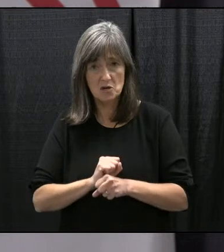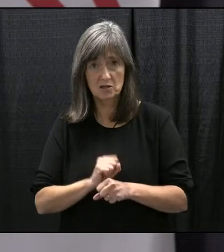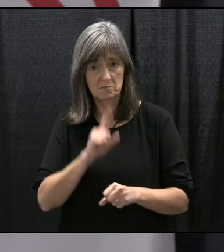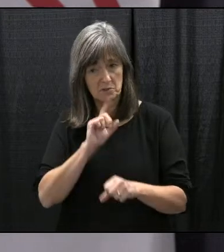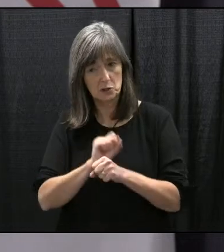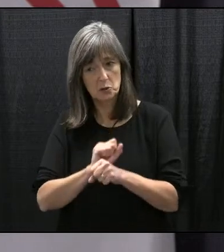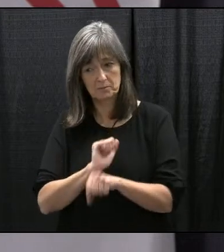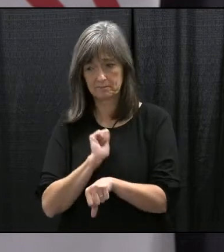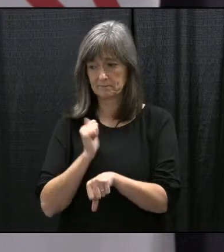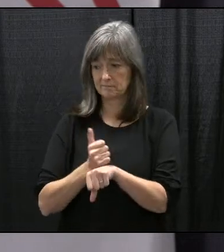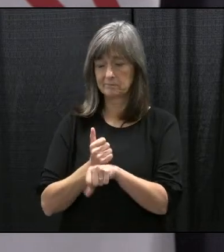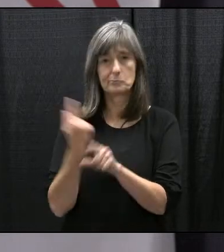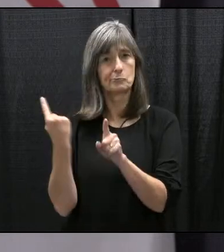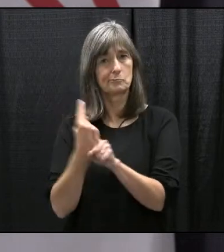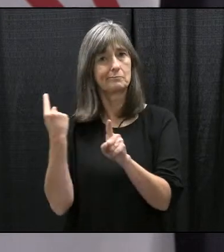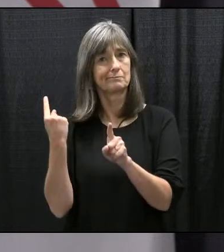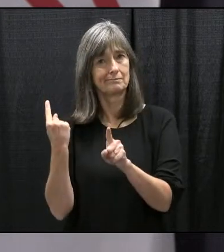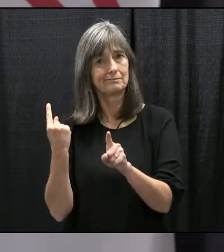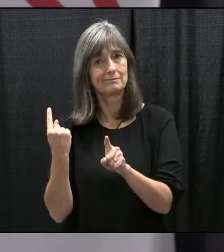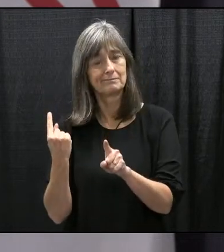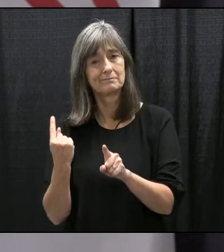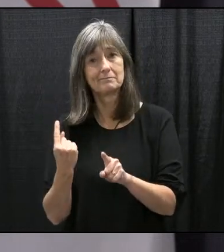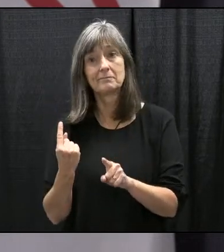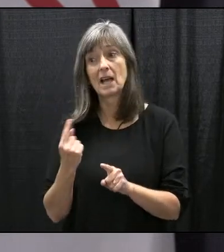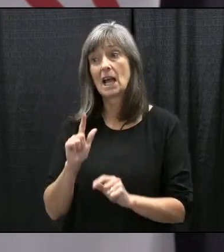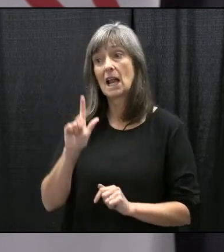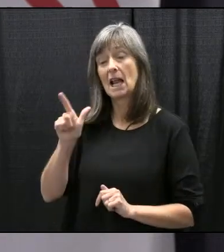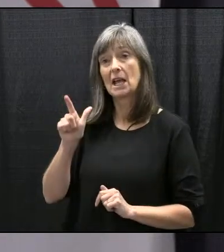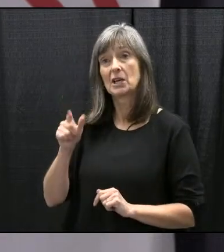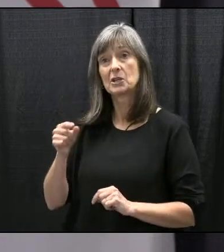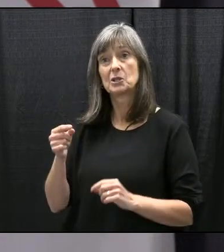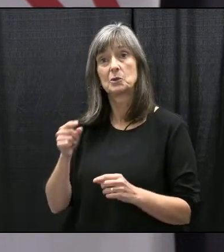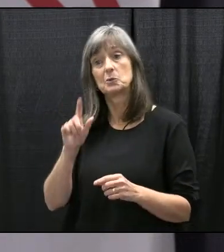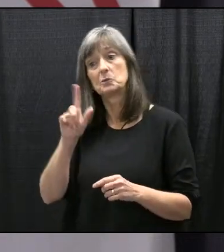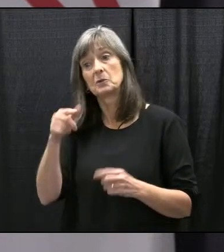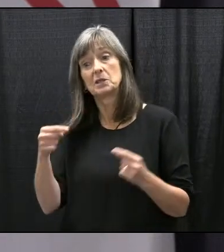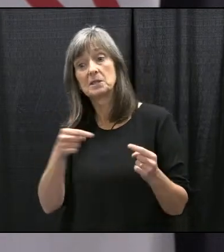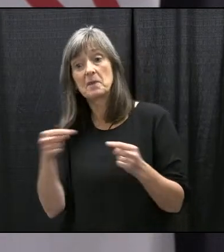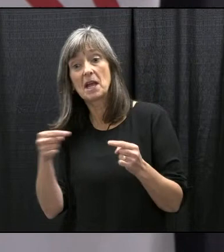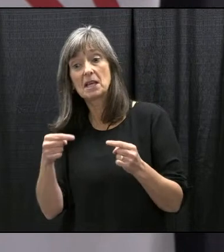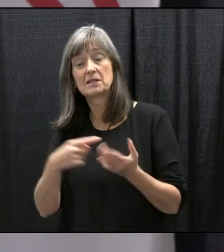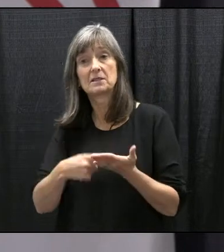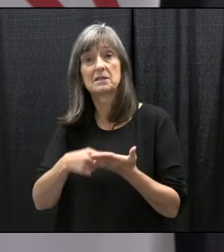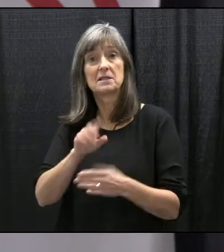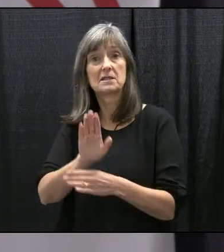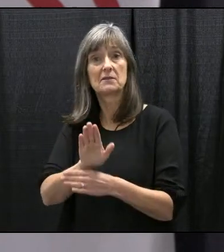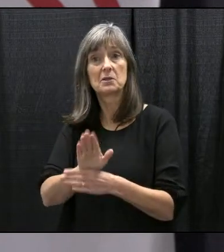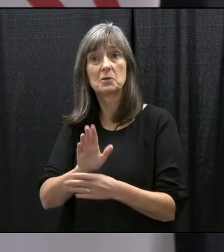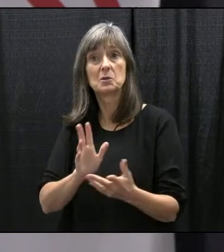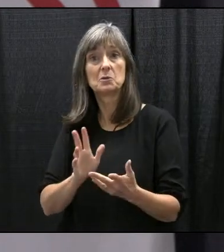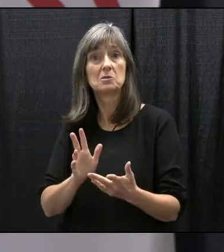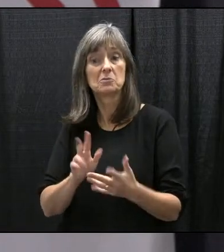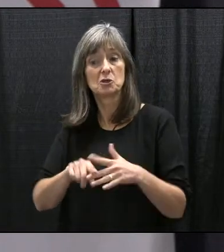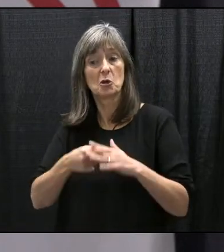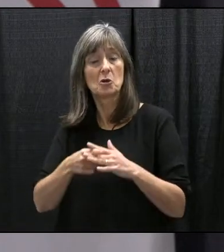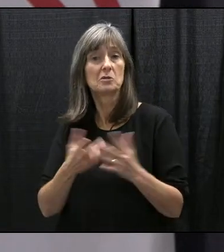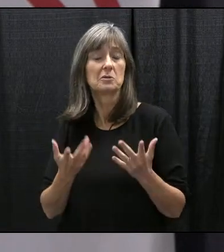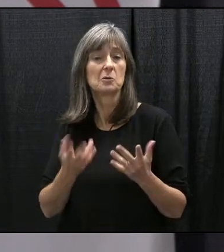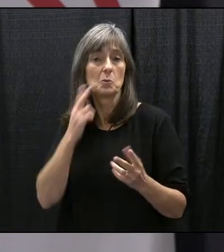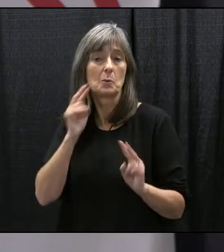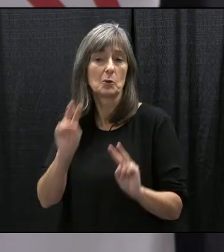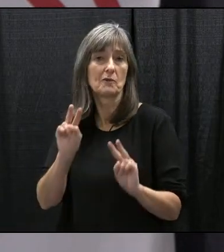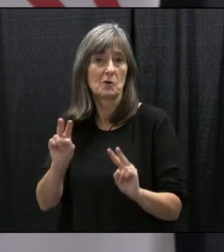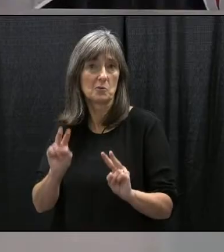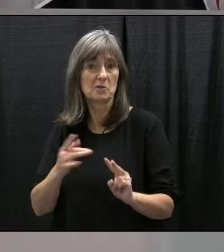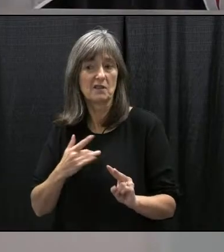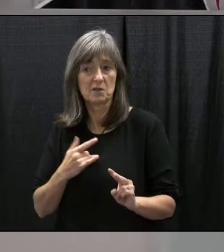right, and obviously we'll know once we get into the debate if in fact we've got it right. So I'm looking forward to the debate starting this afternoon. So thank